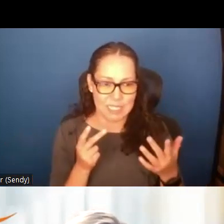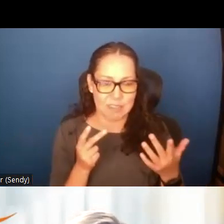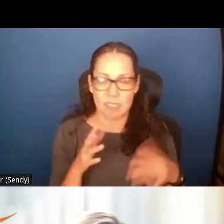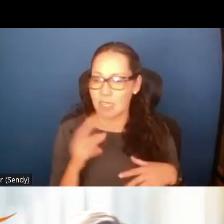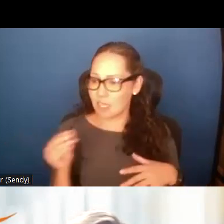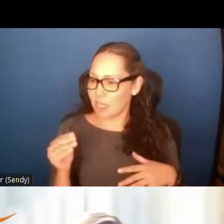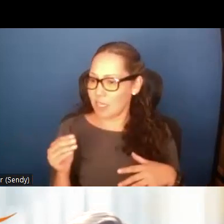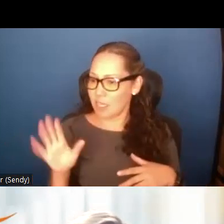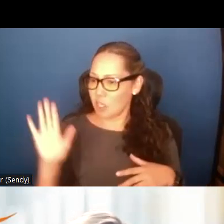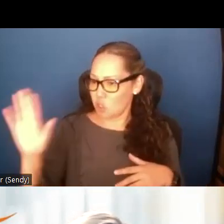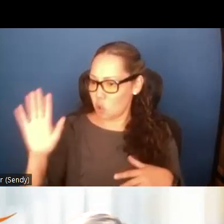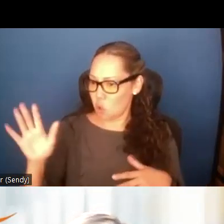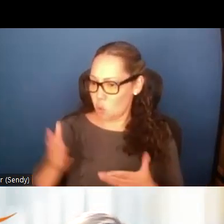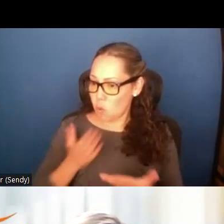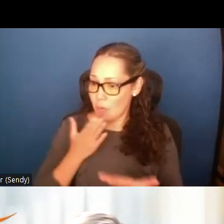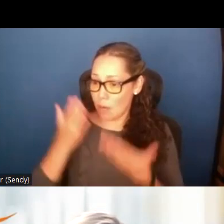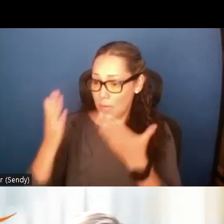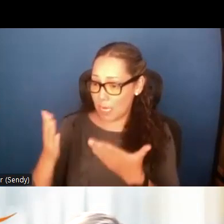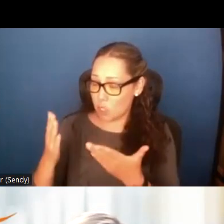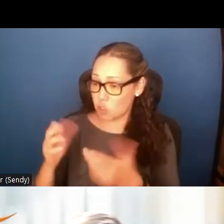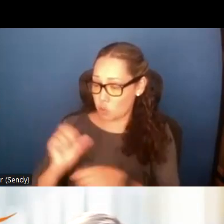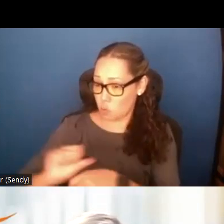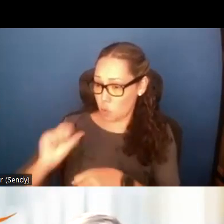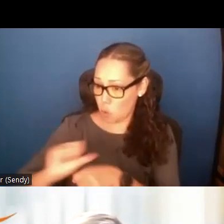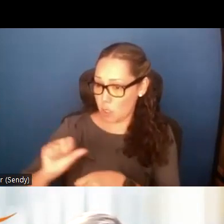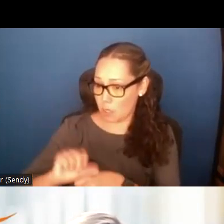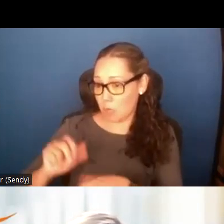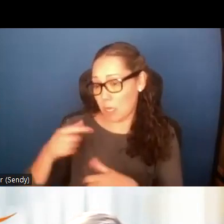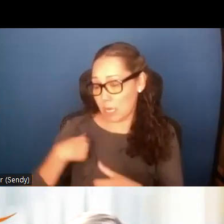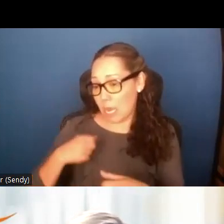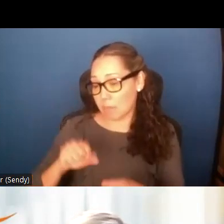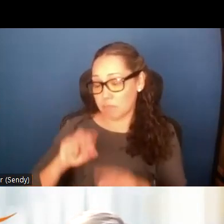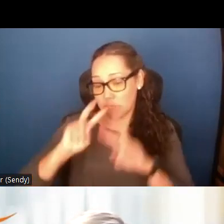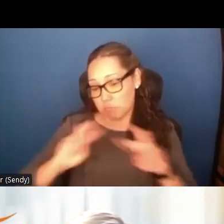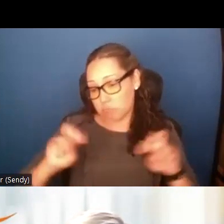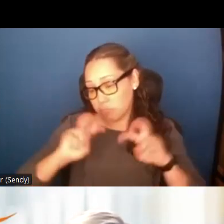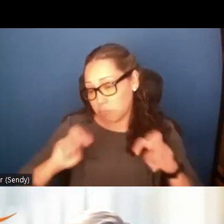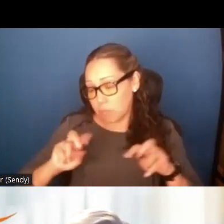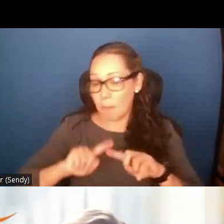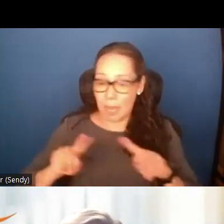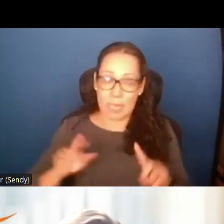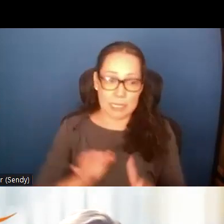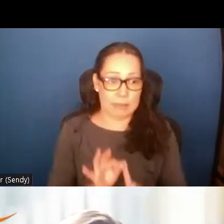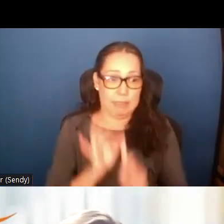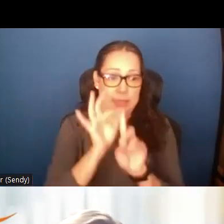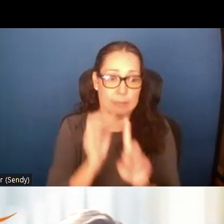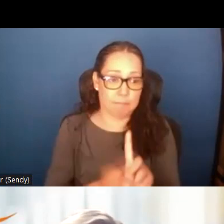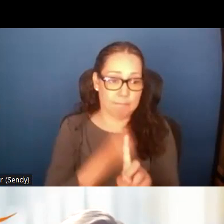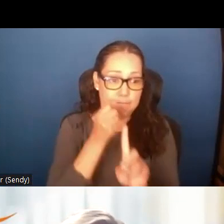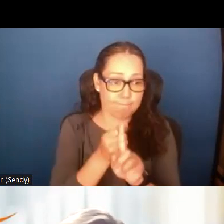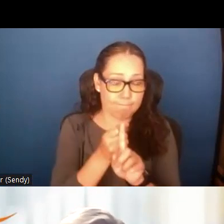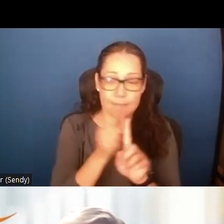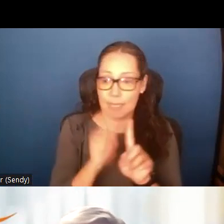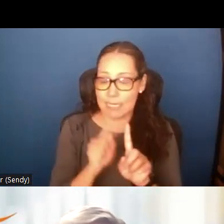per your recommendation, Mark, we explore kind of how that rolled out, but is certainly a unique experience in this case because it was so